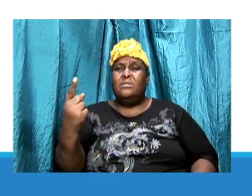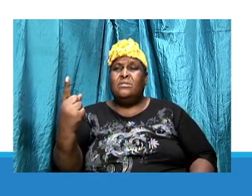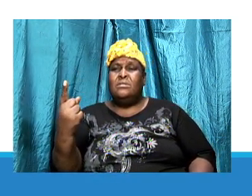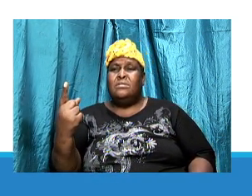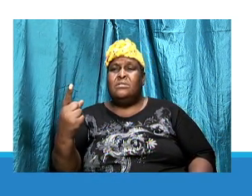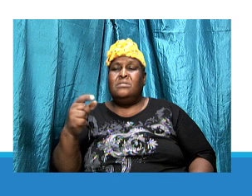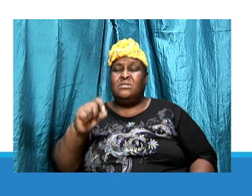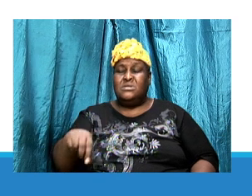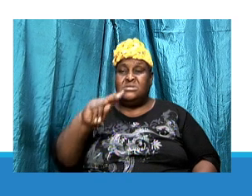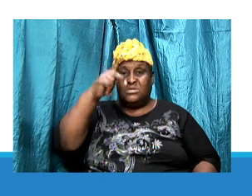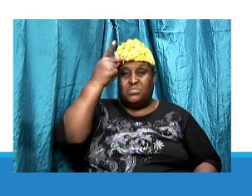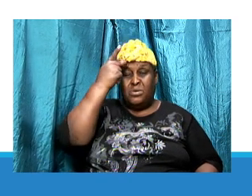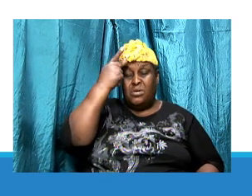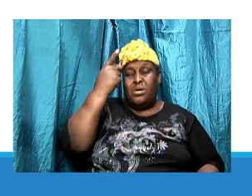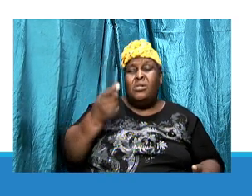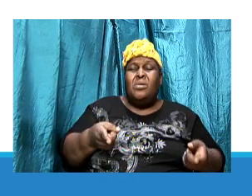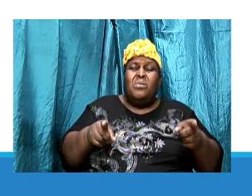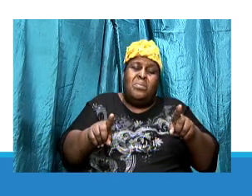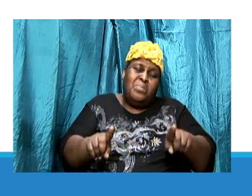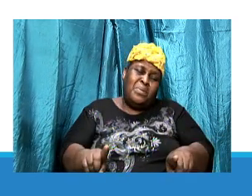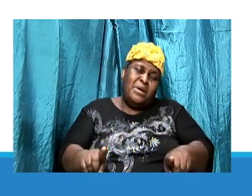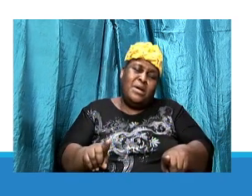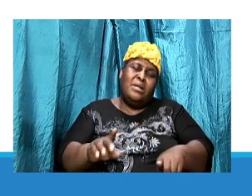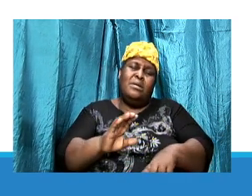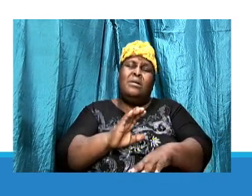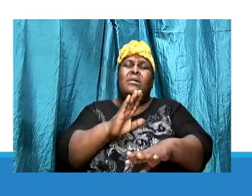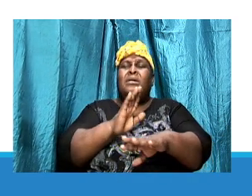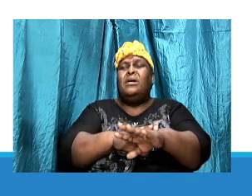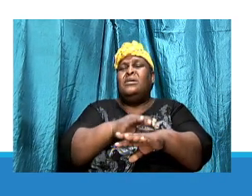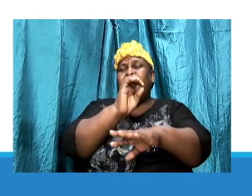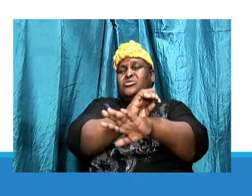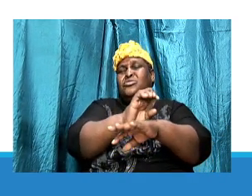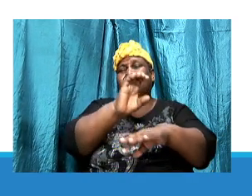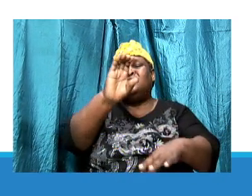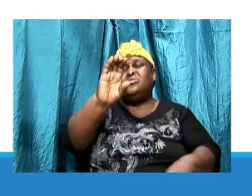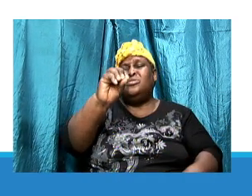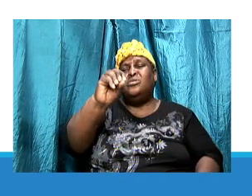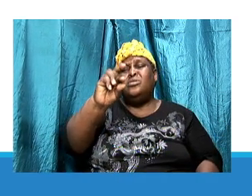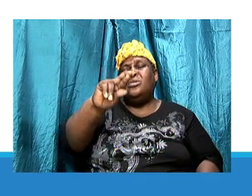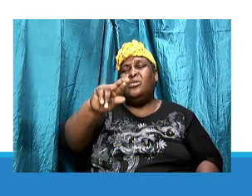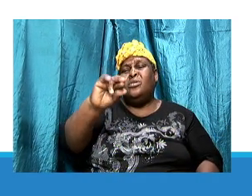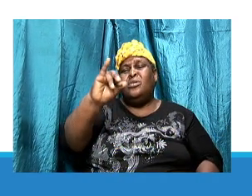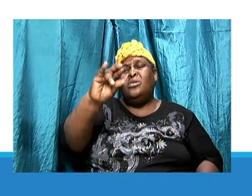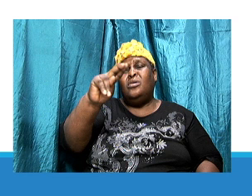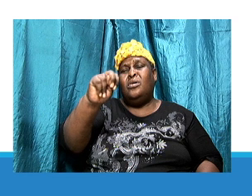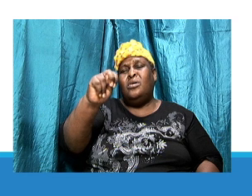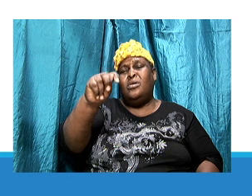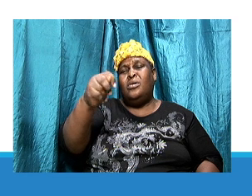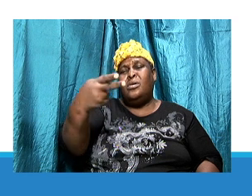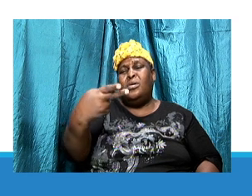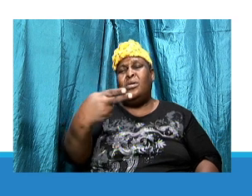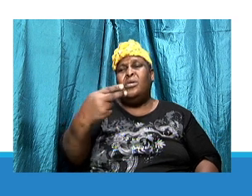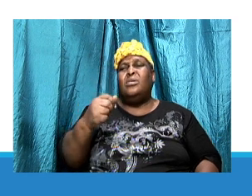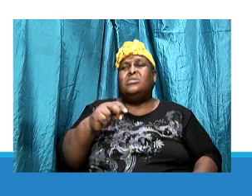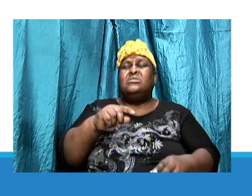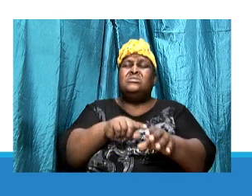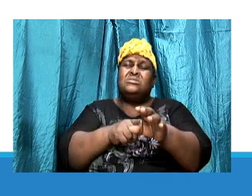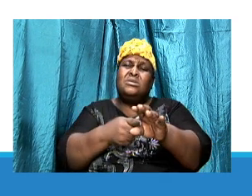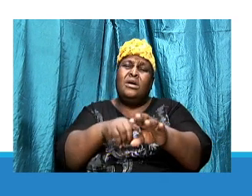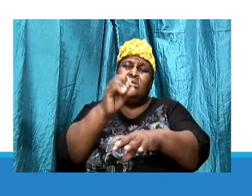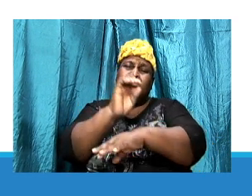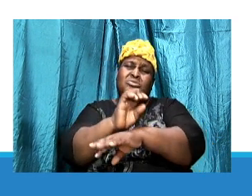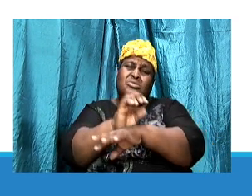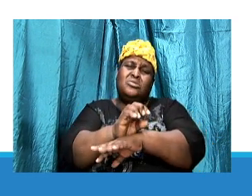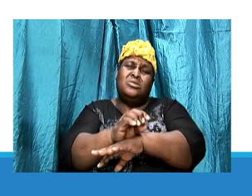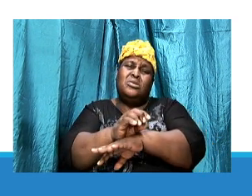know, at Corinth, while he was there to minister and to actually start the church, he had